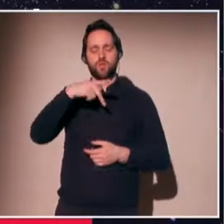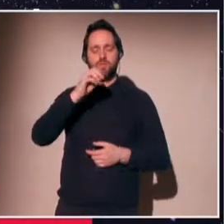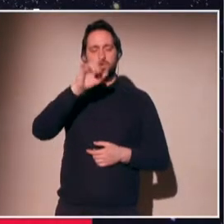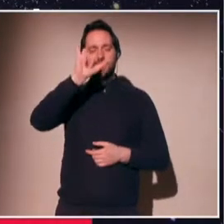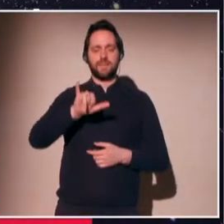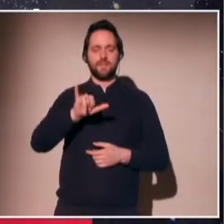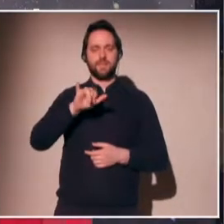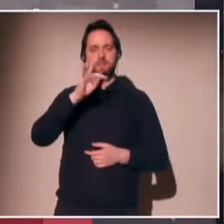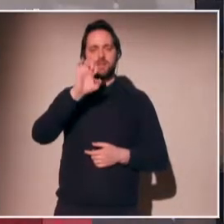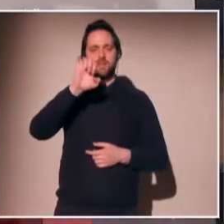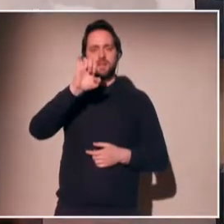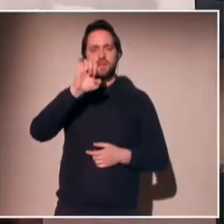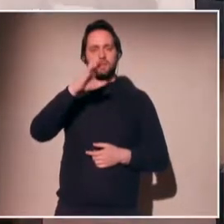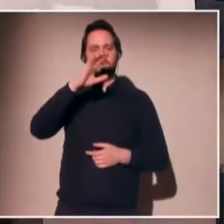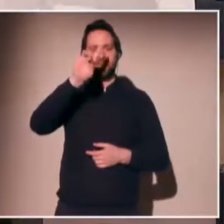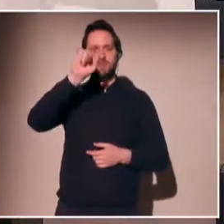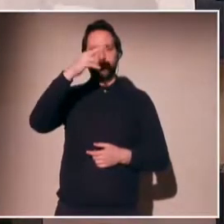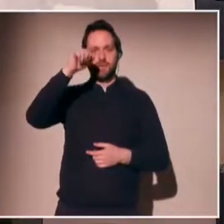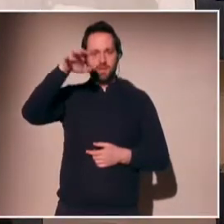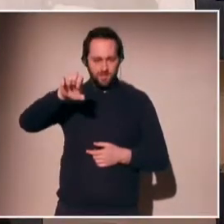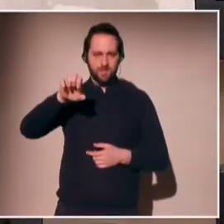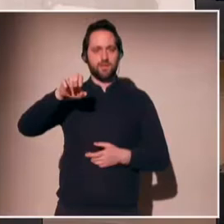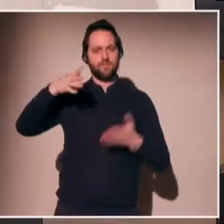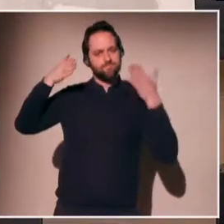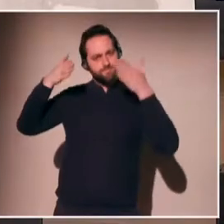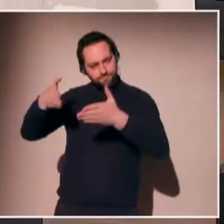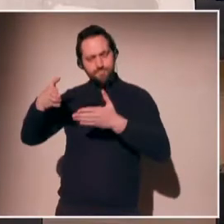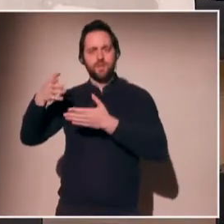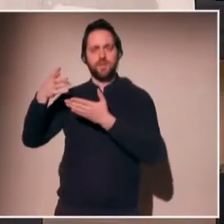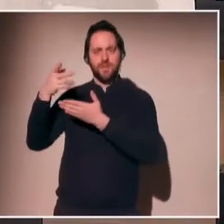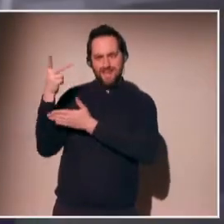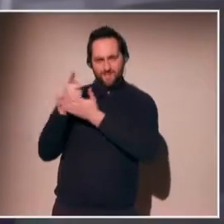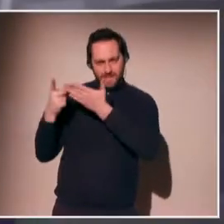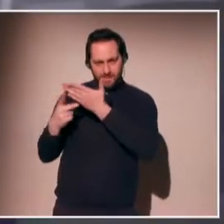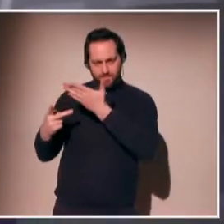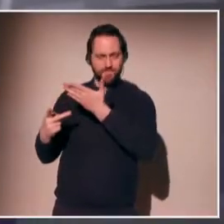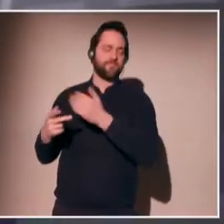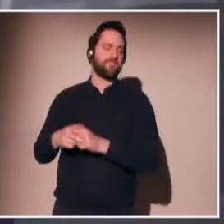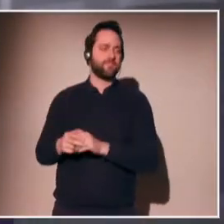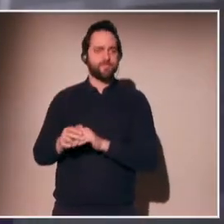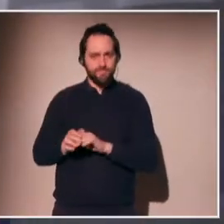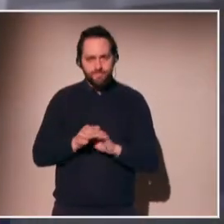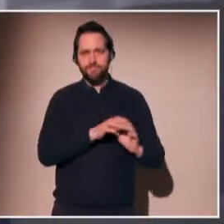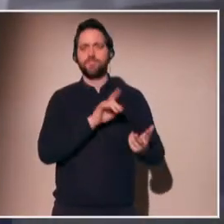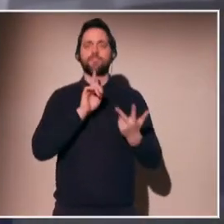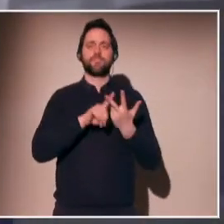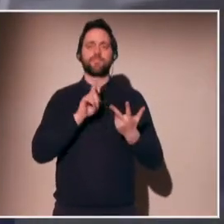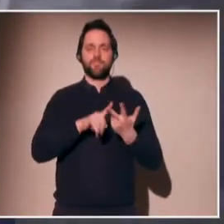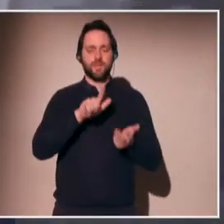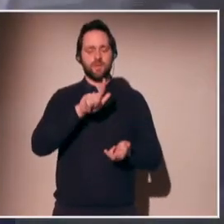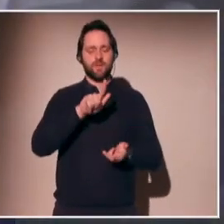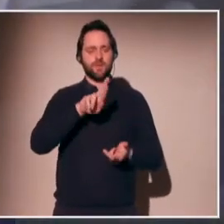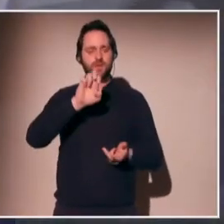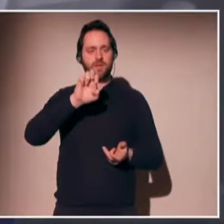vision. And Grégory Renard, you are the founder and chief AI officer of Xbrain. So we are going to begin with